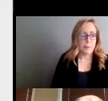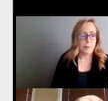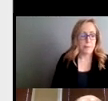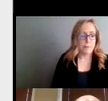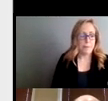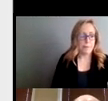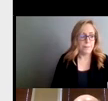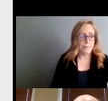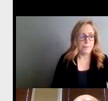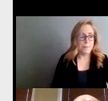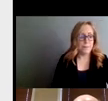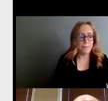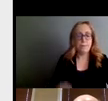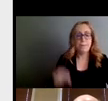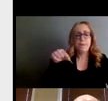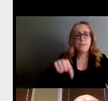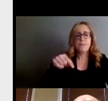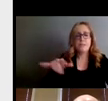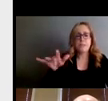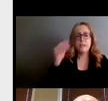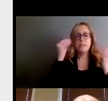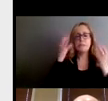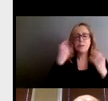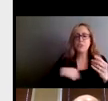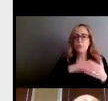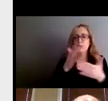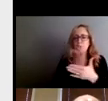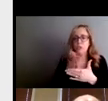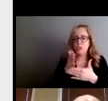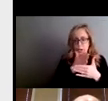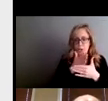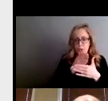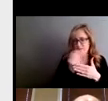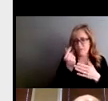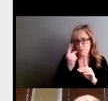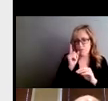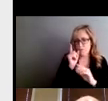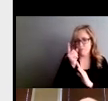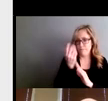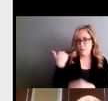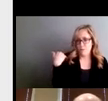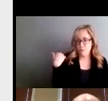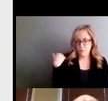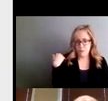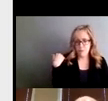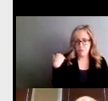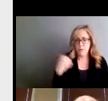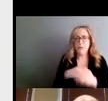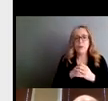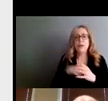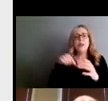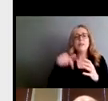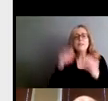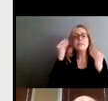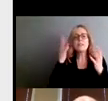So again, this is the information that we shared just a few moments ago. that and this information is accurate